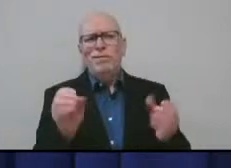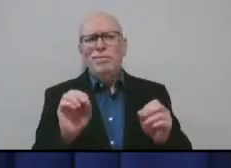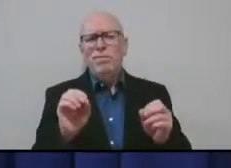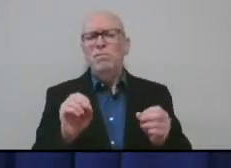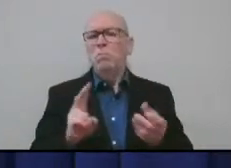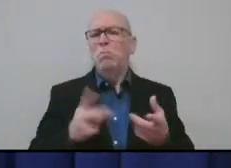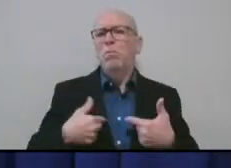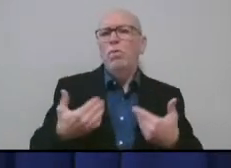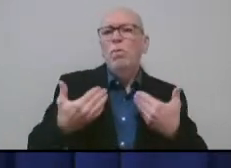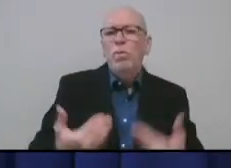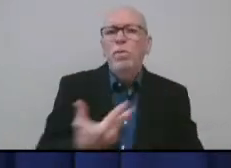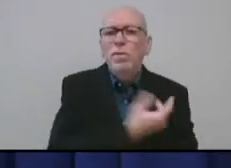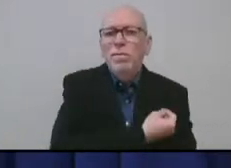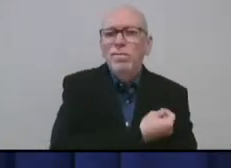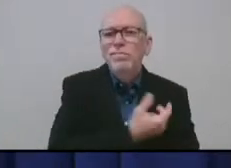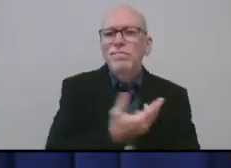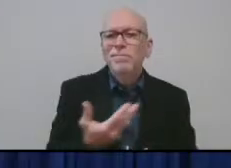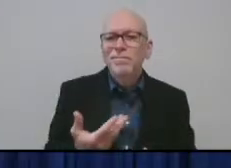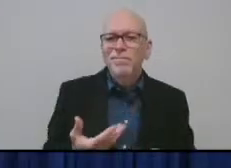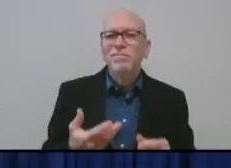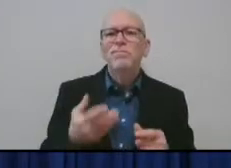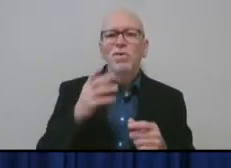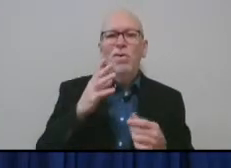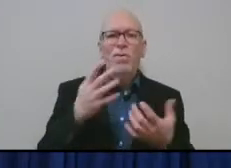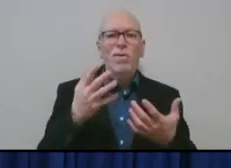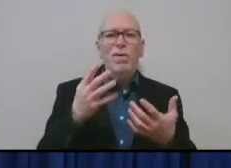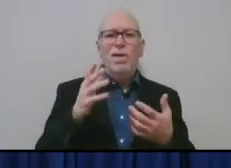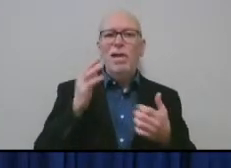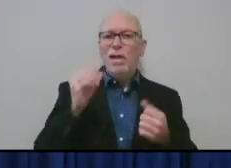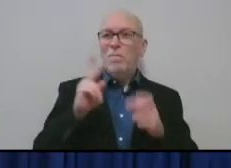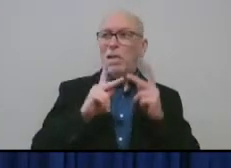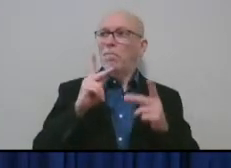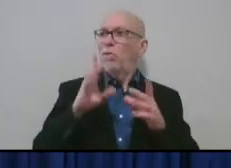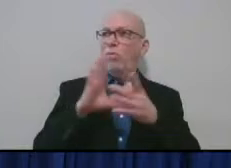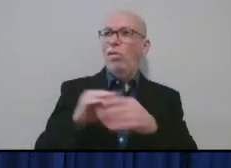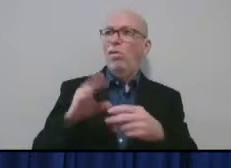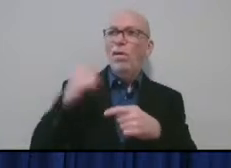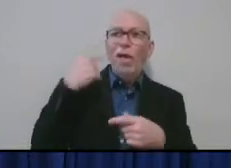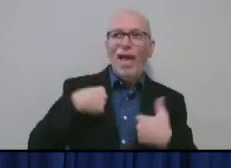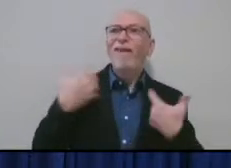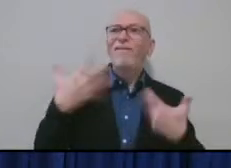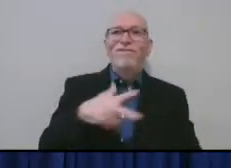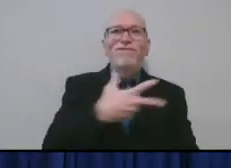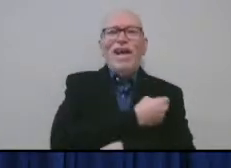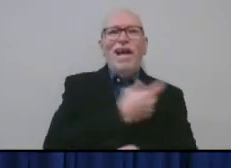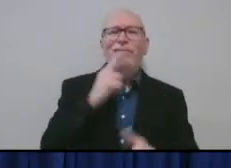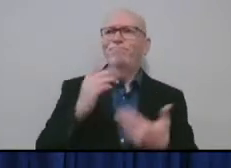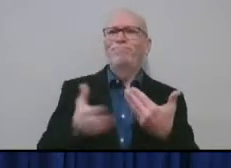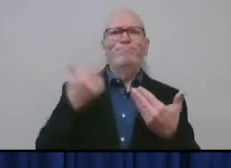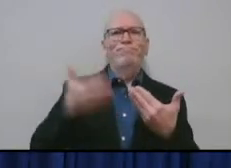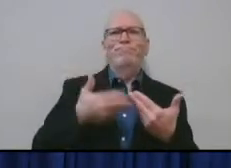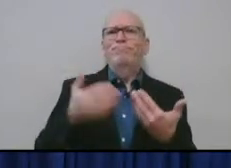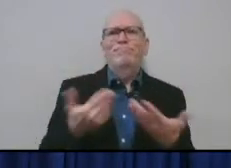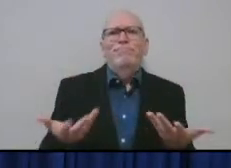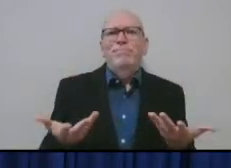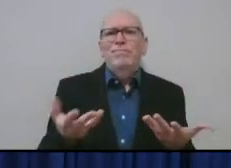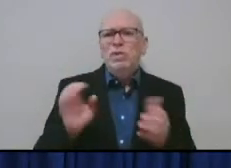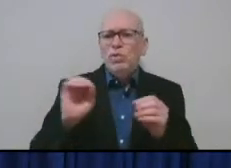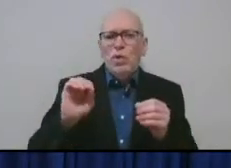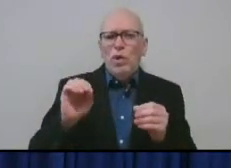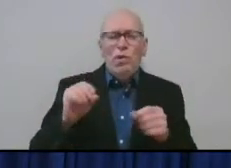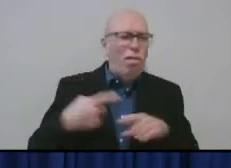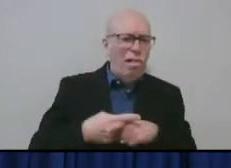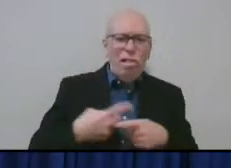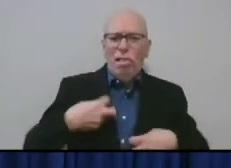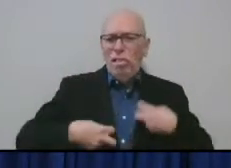those testimonials of, yeah, I got vaccinated and it was easy to do, and I didn't have any, circumstances that arised out